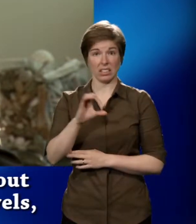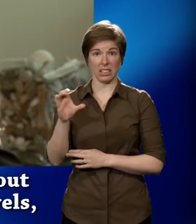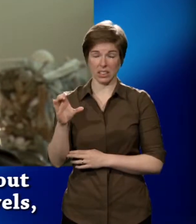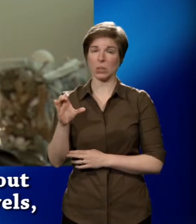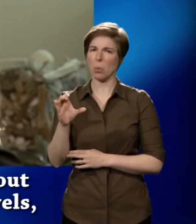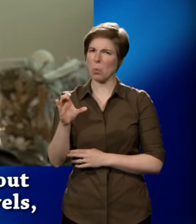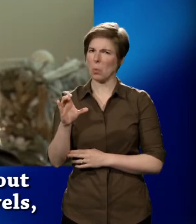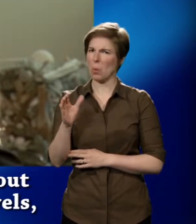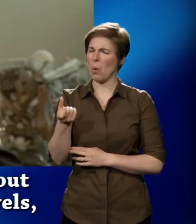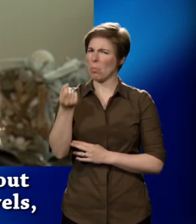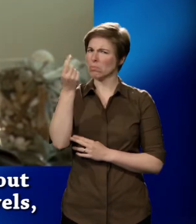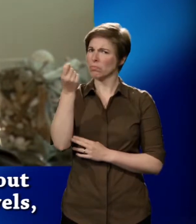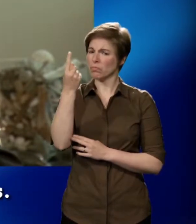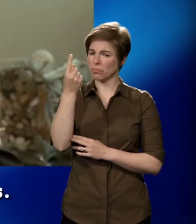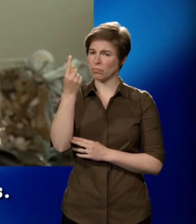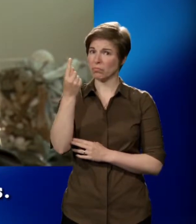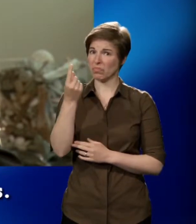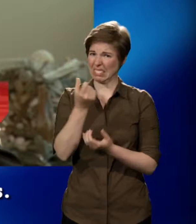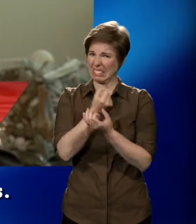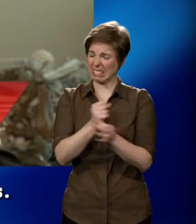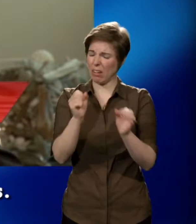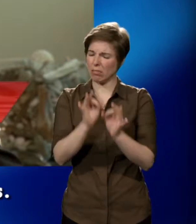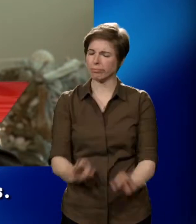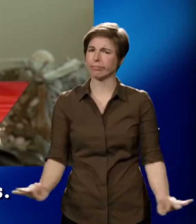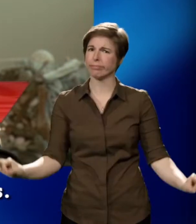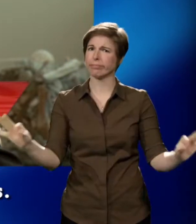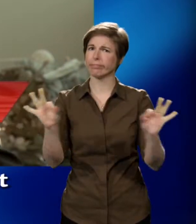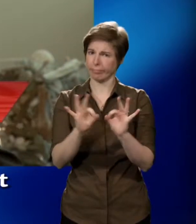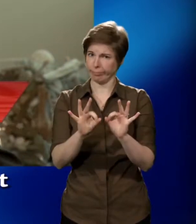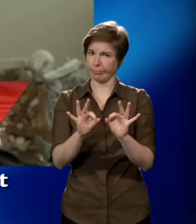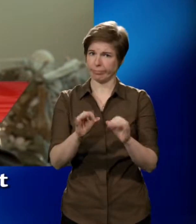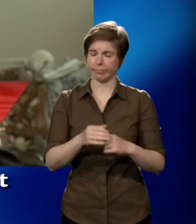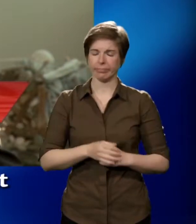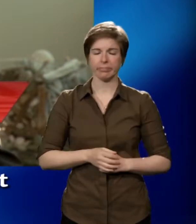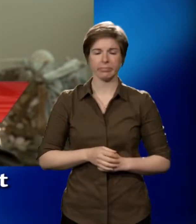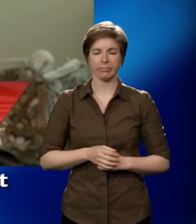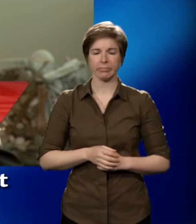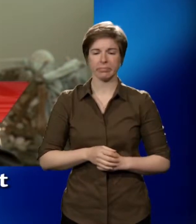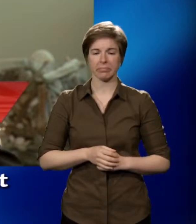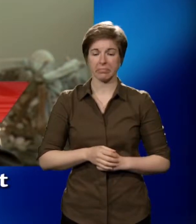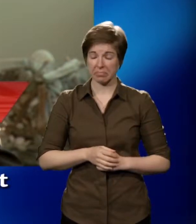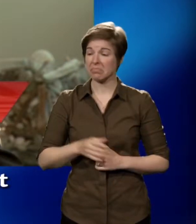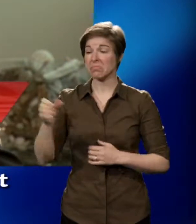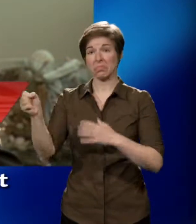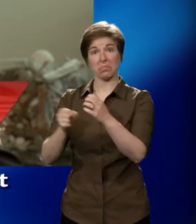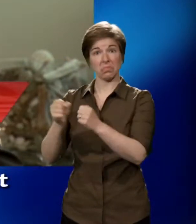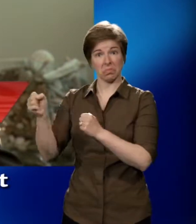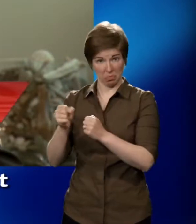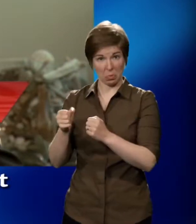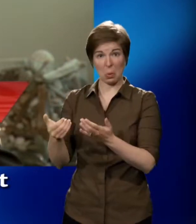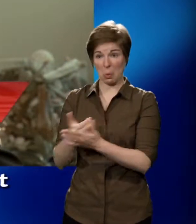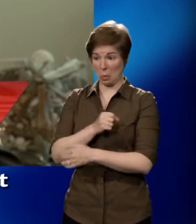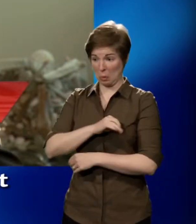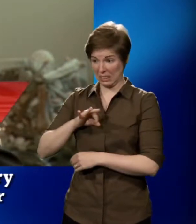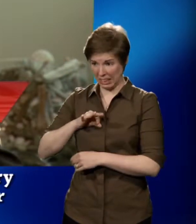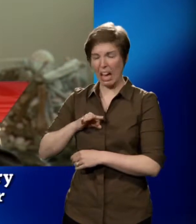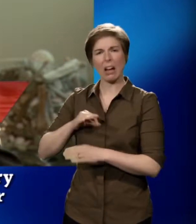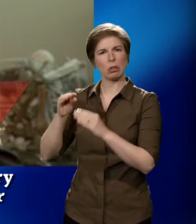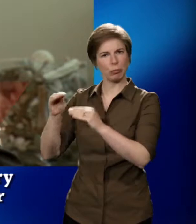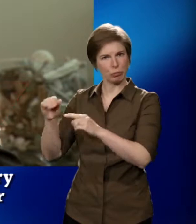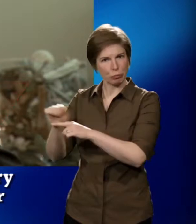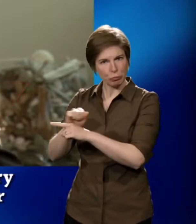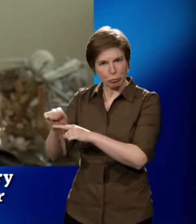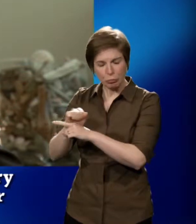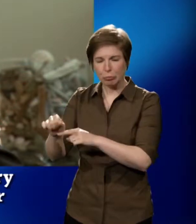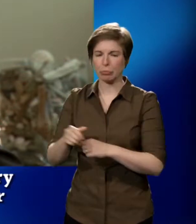organization exists on multiple levels, which I think is a key to success. We include it when we talk about orientation to new staff. We include